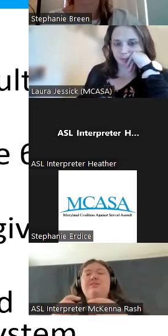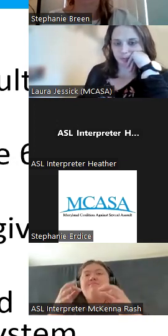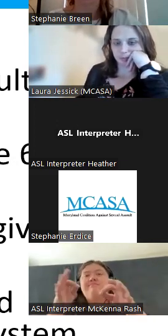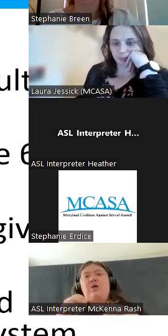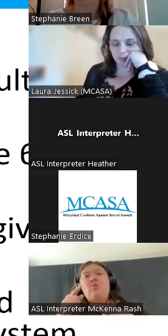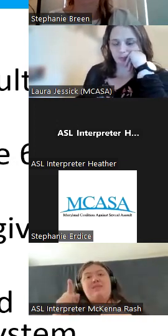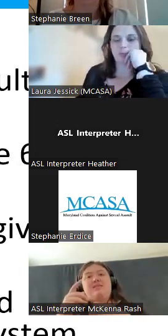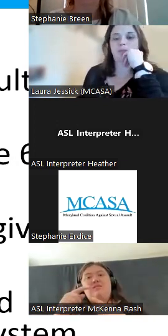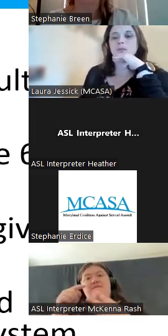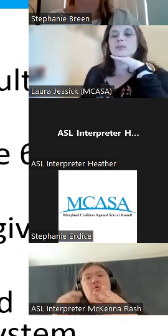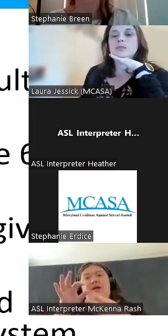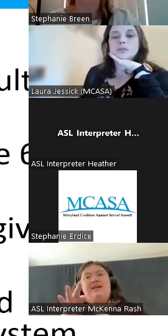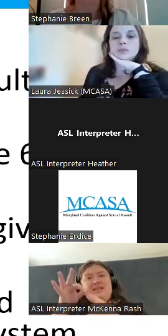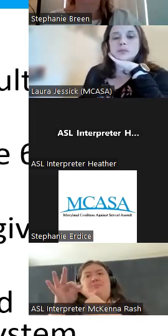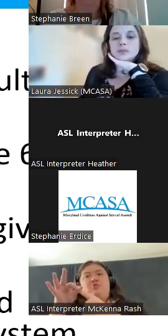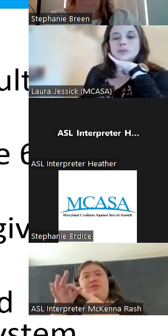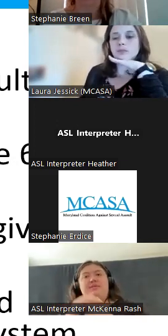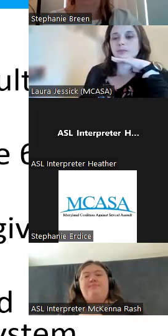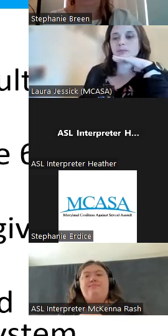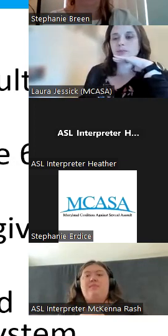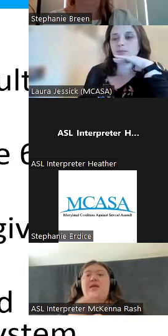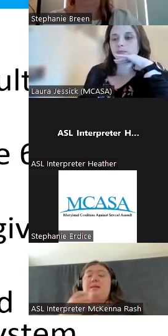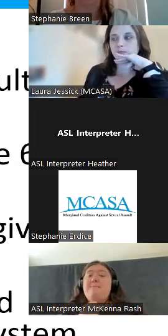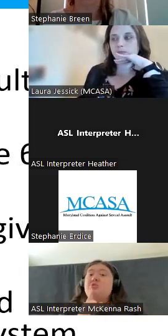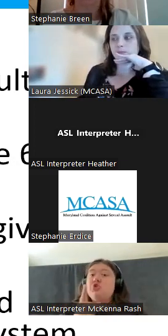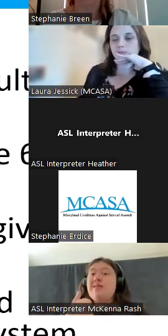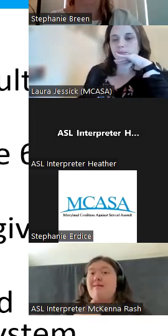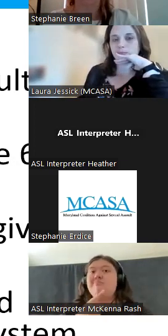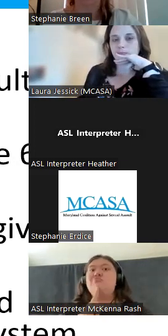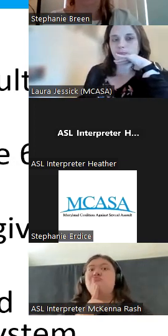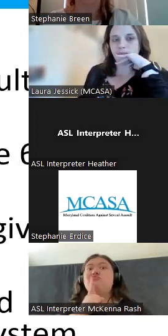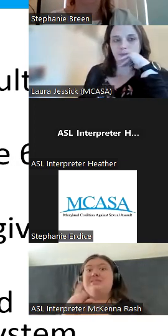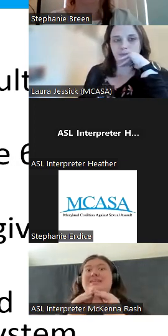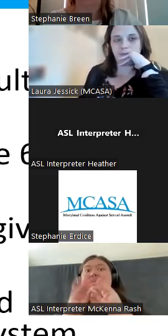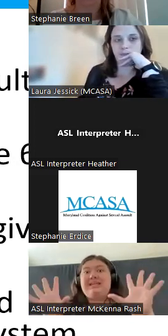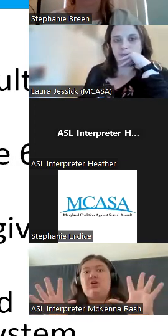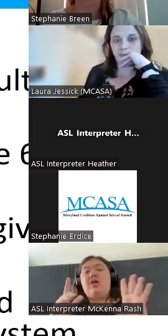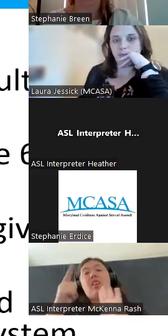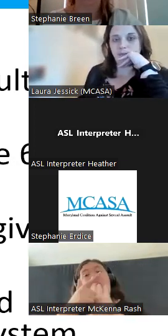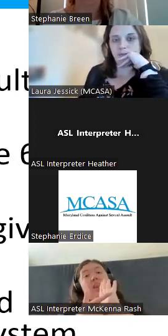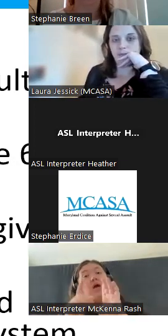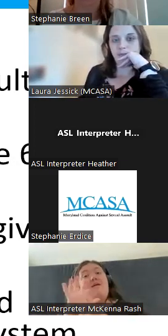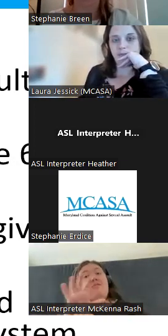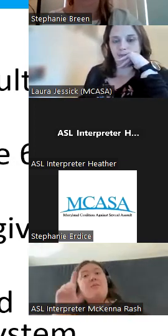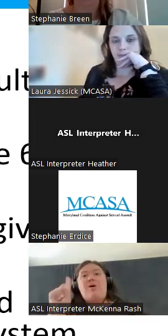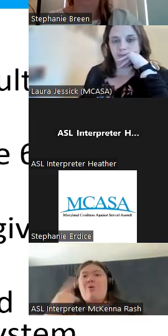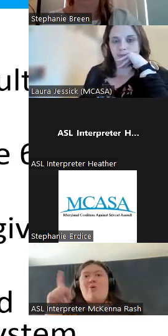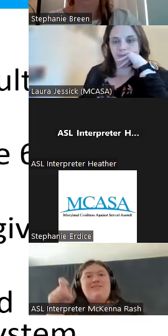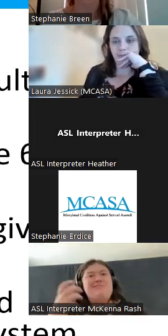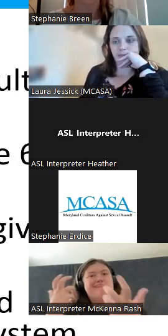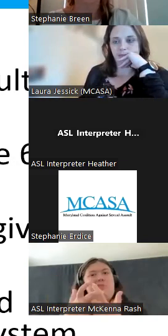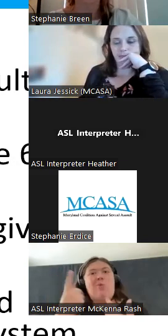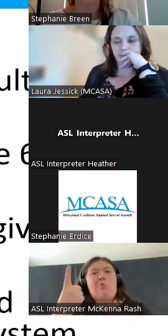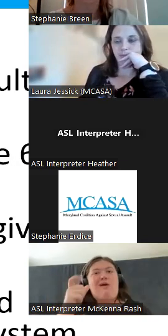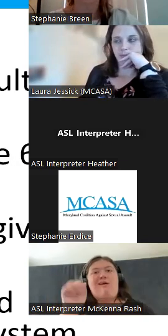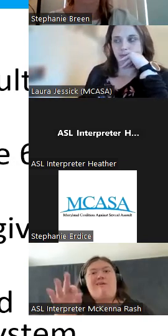are. And just to make sure I'm really clear, law enforcement only has to meet one of these 4.